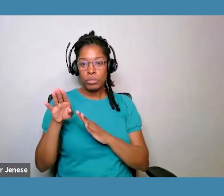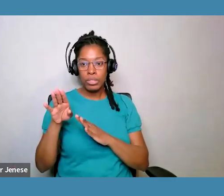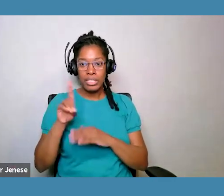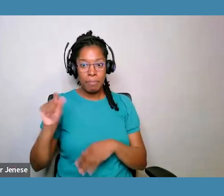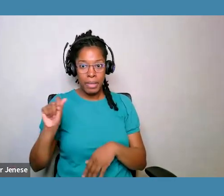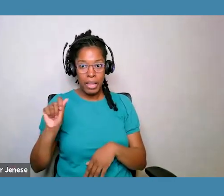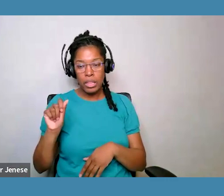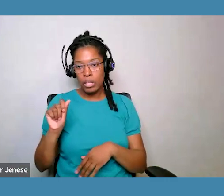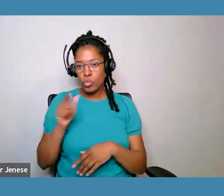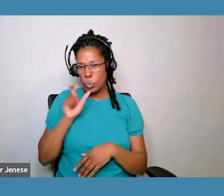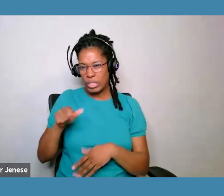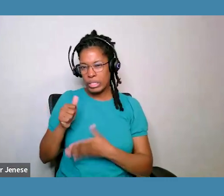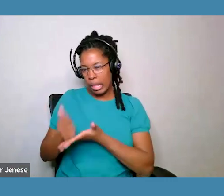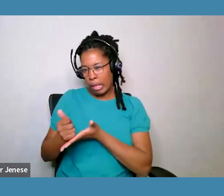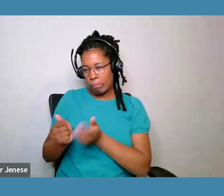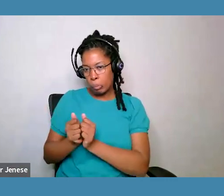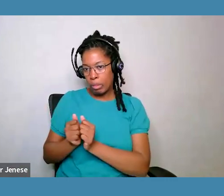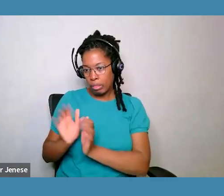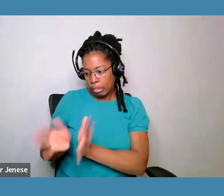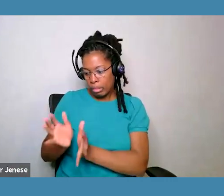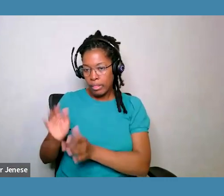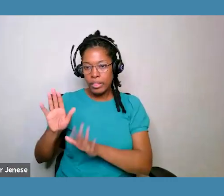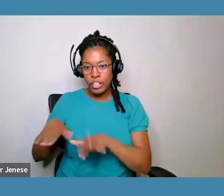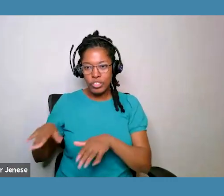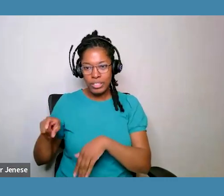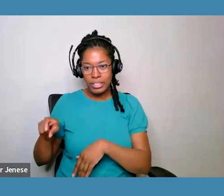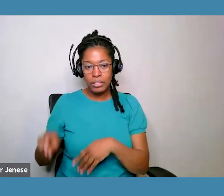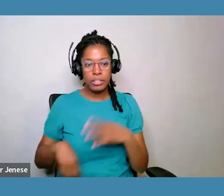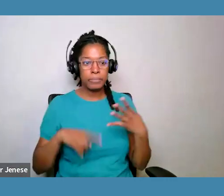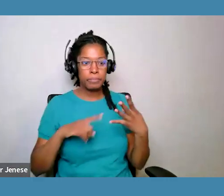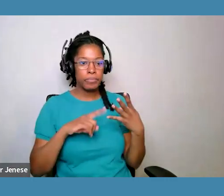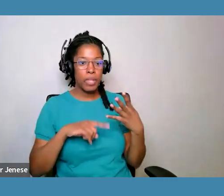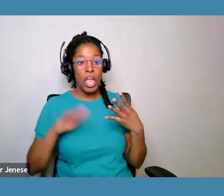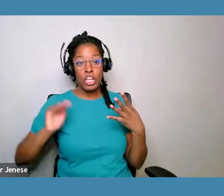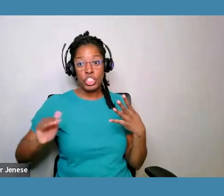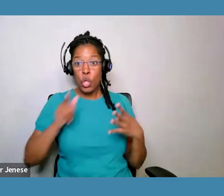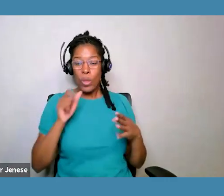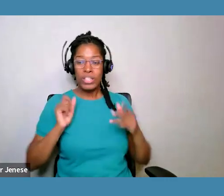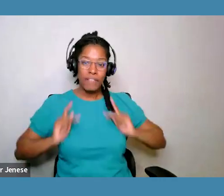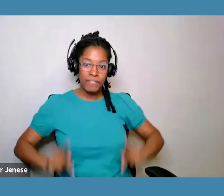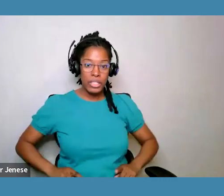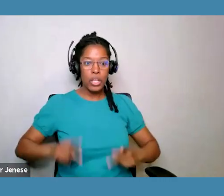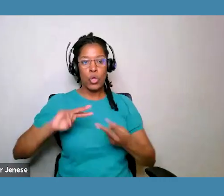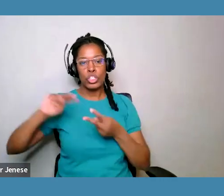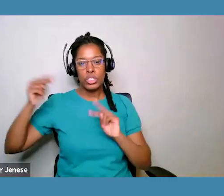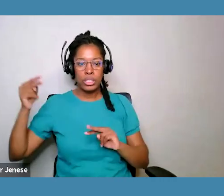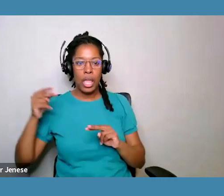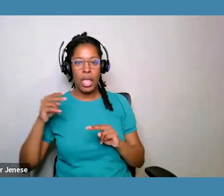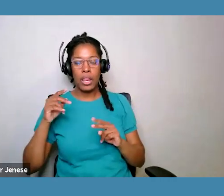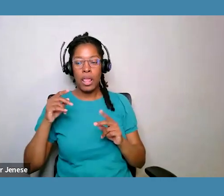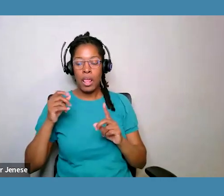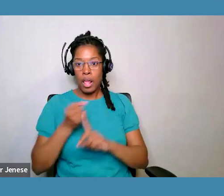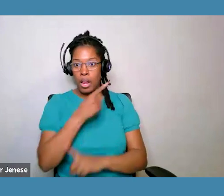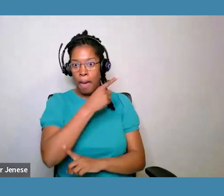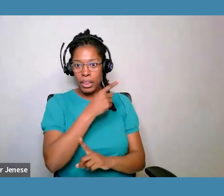needs, and a child with a physical or genetic anomaly that is associated with developmental disabilities.